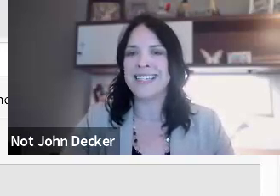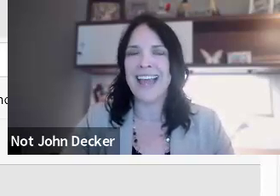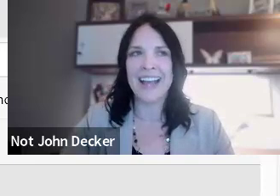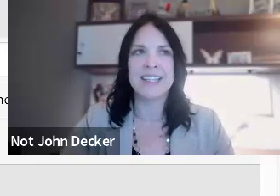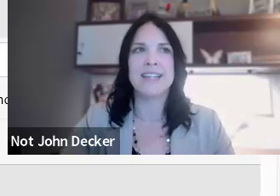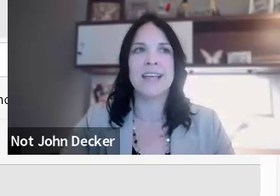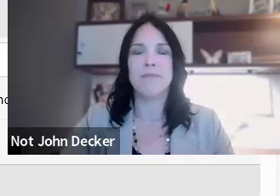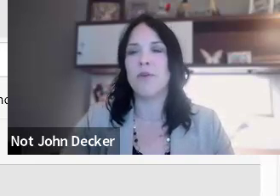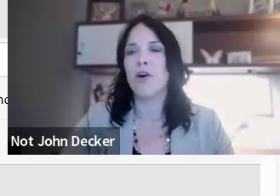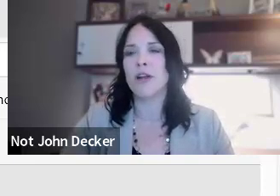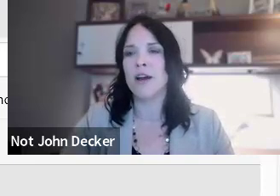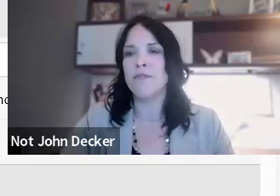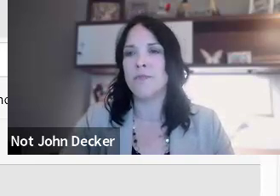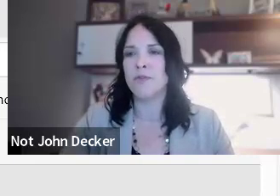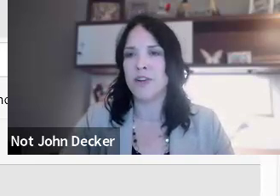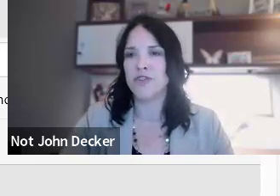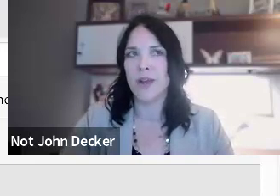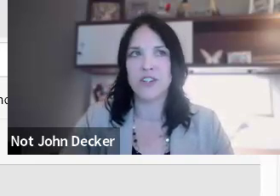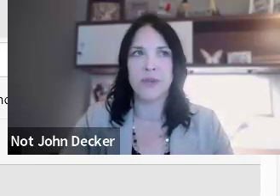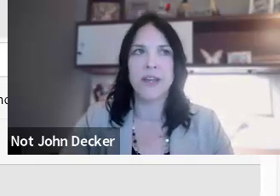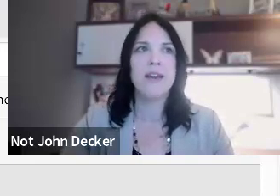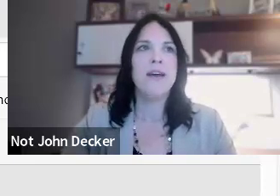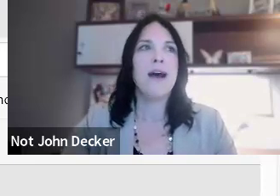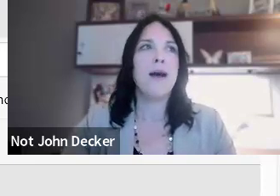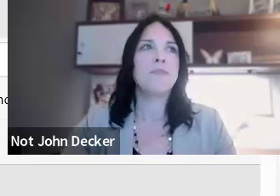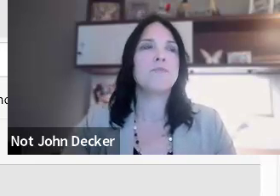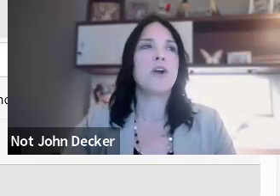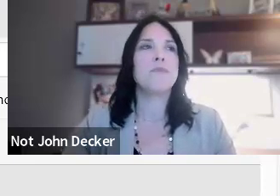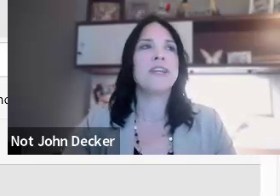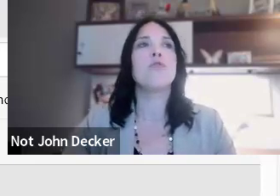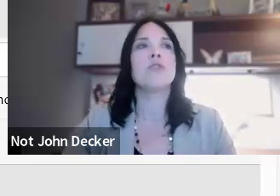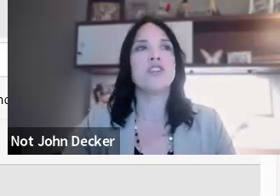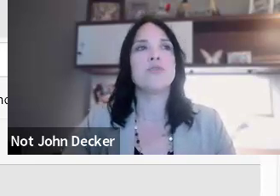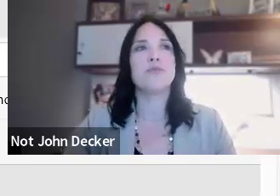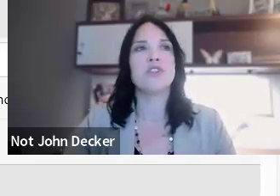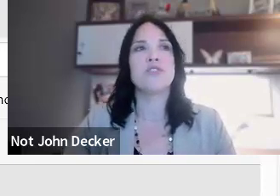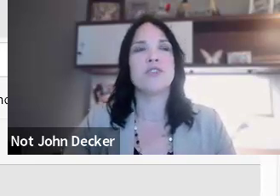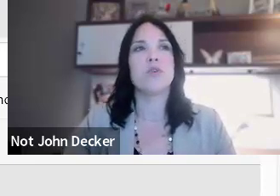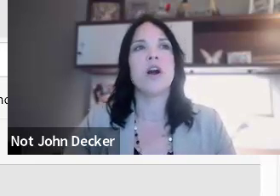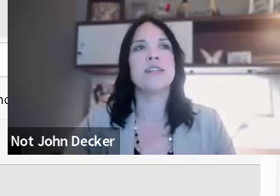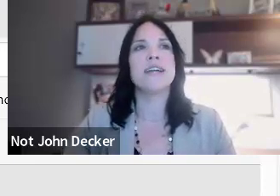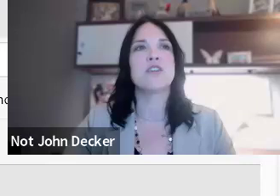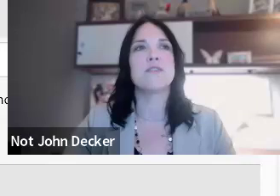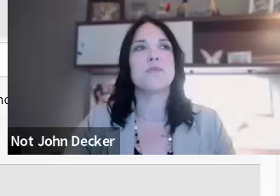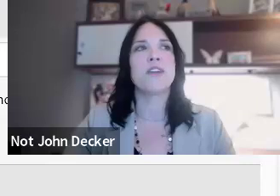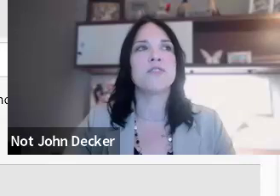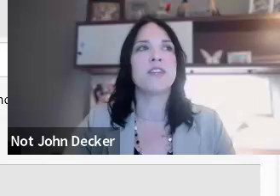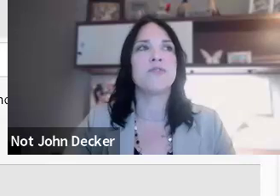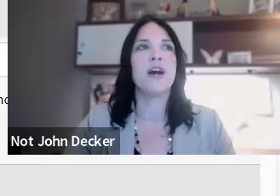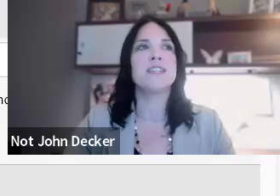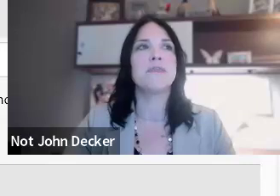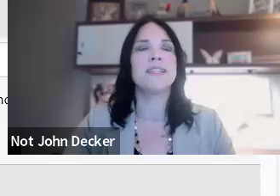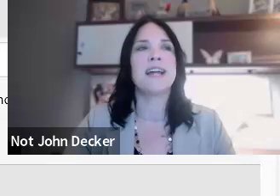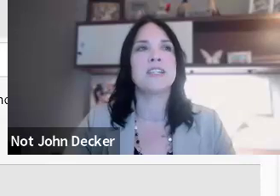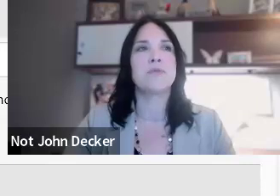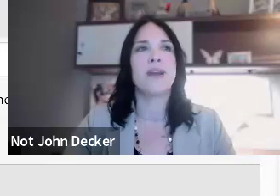to access and be part of the provider directory. The department, in coordination with the regional center, will contact service providers